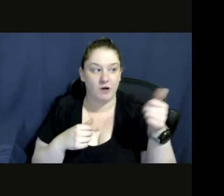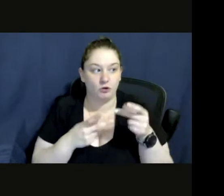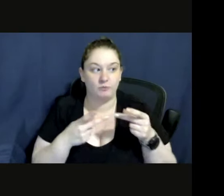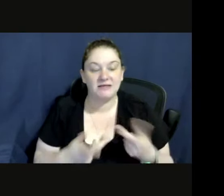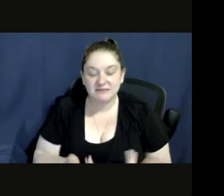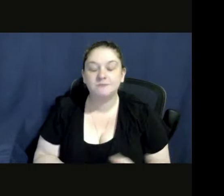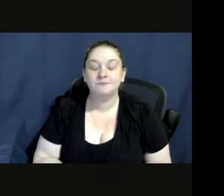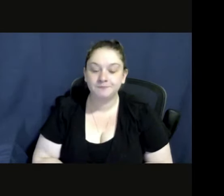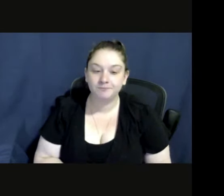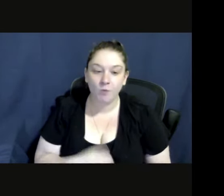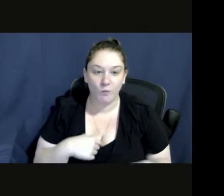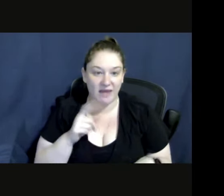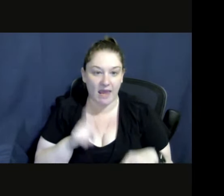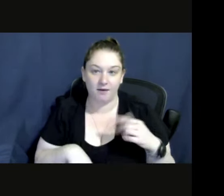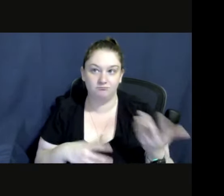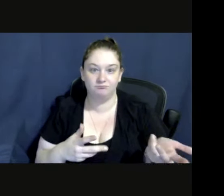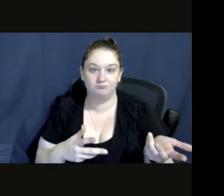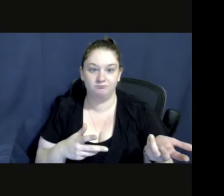just